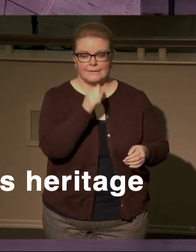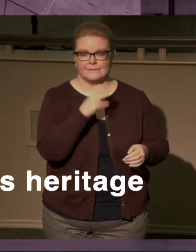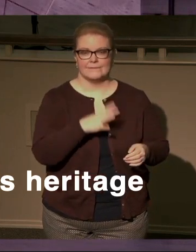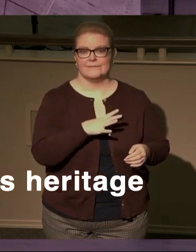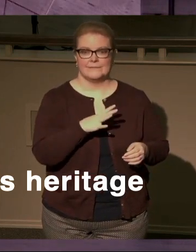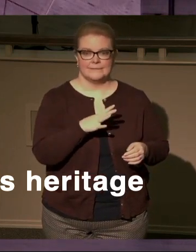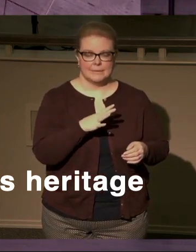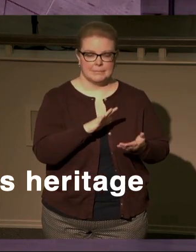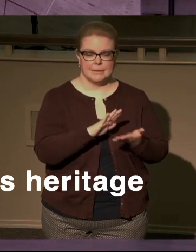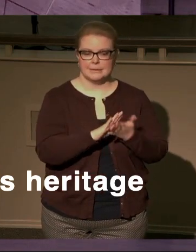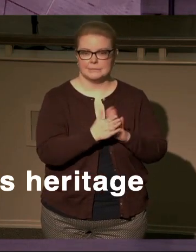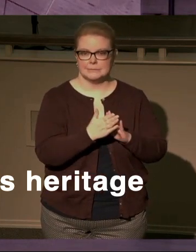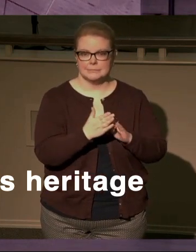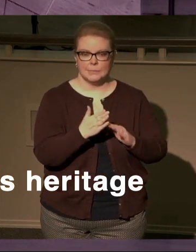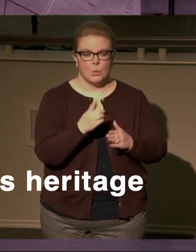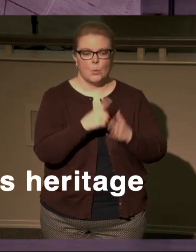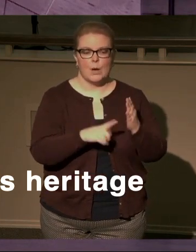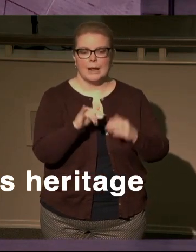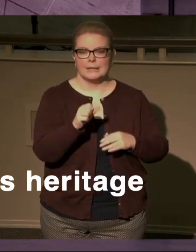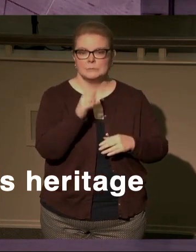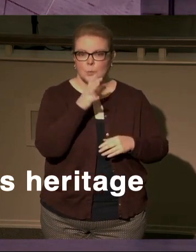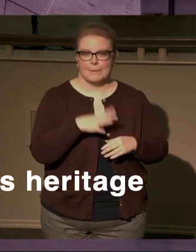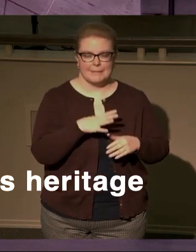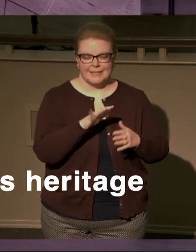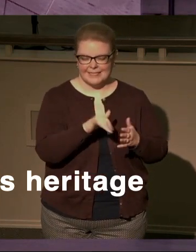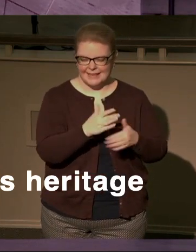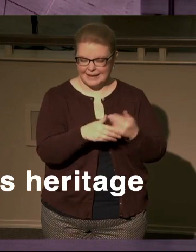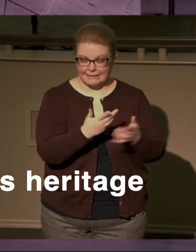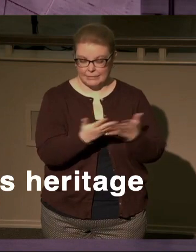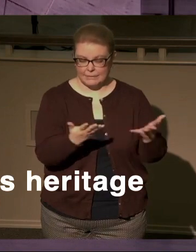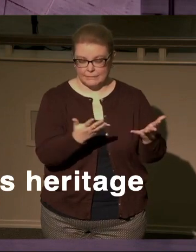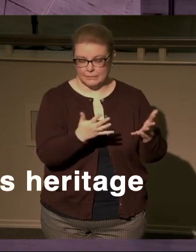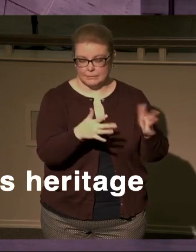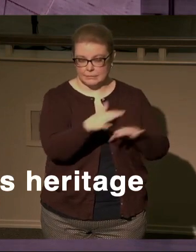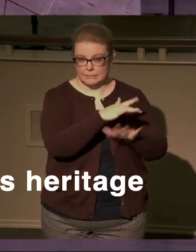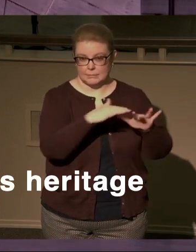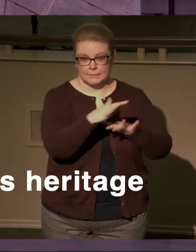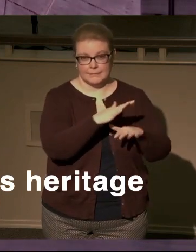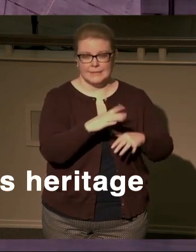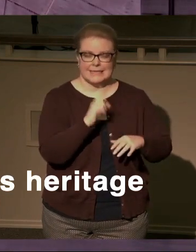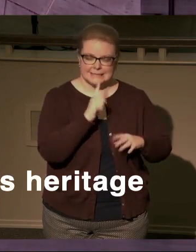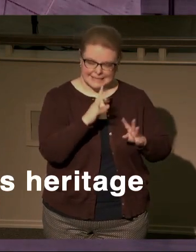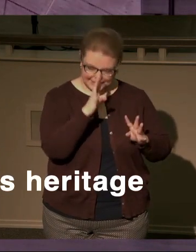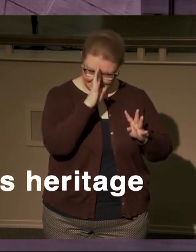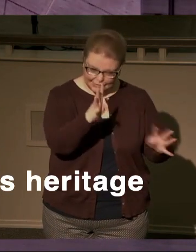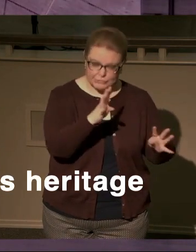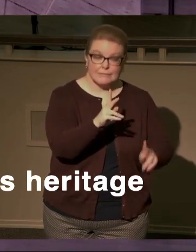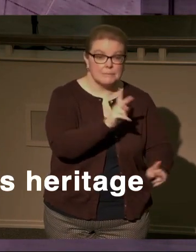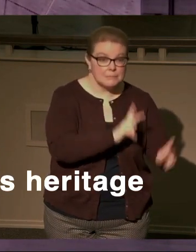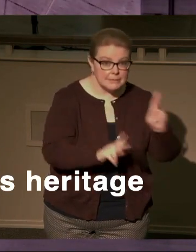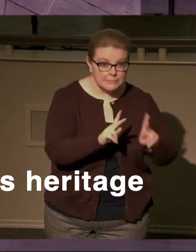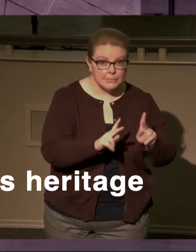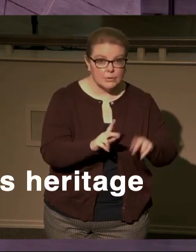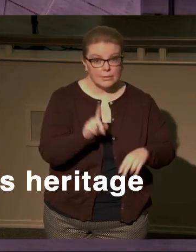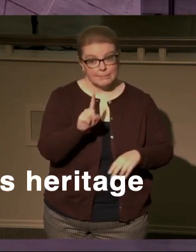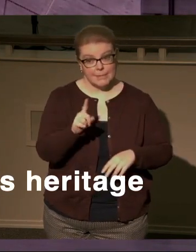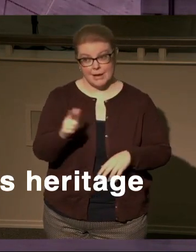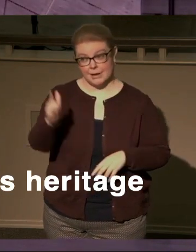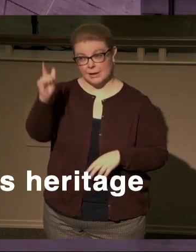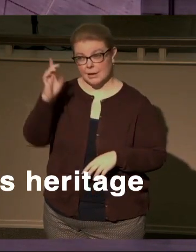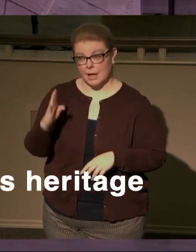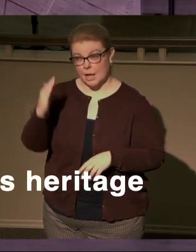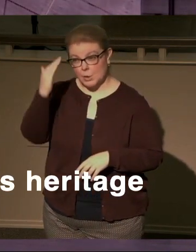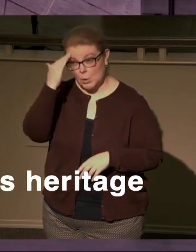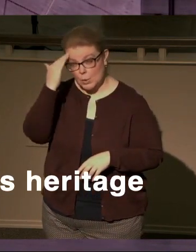the, you know, what is a woman stuff that's out there is an invention of people. But God knows and